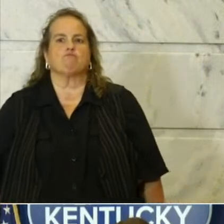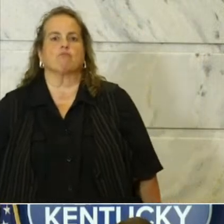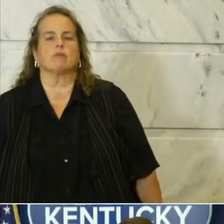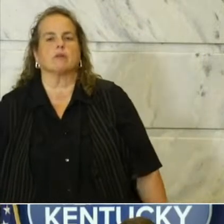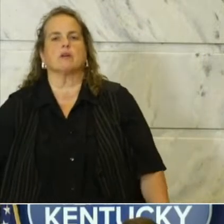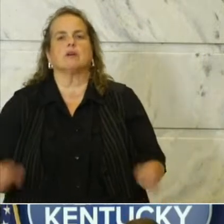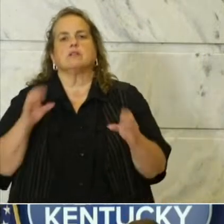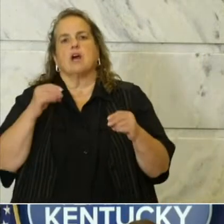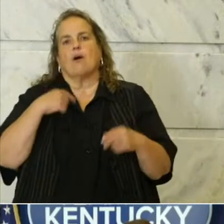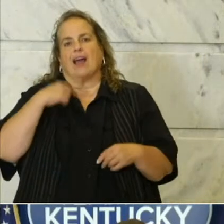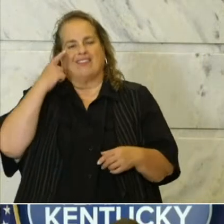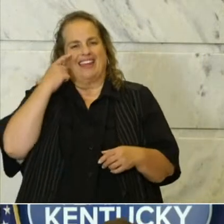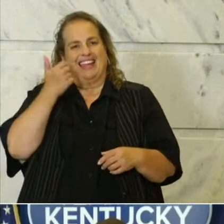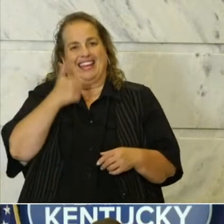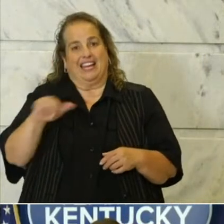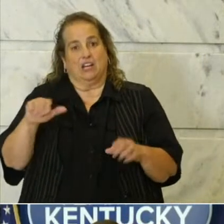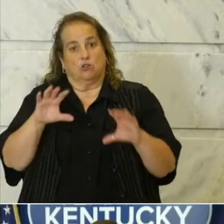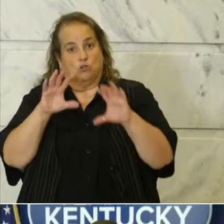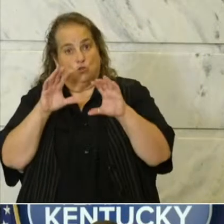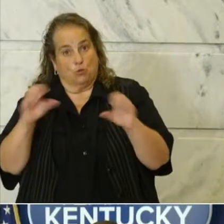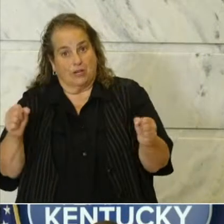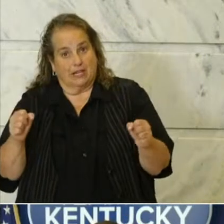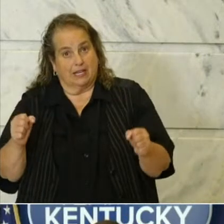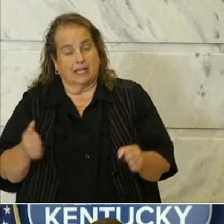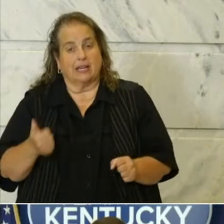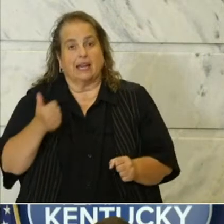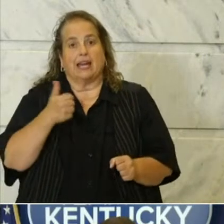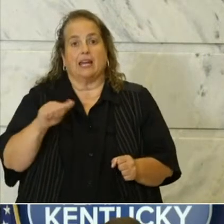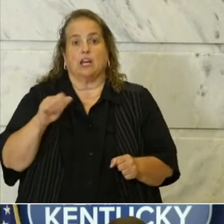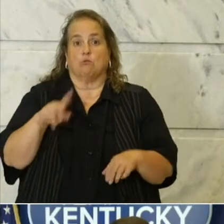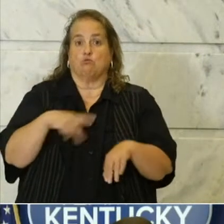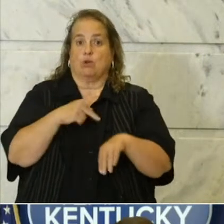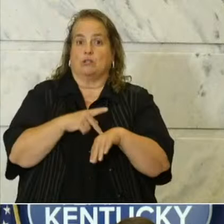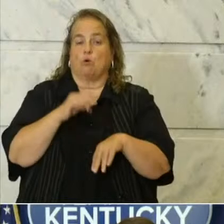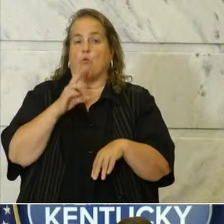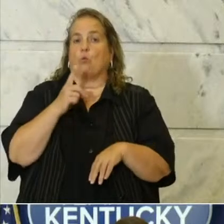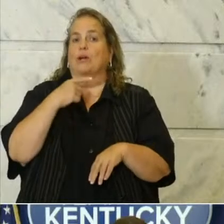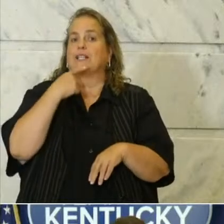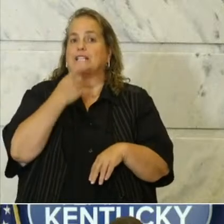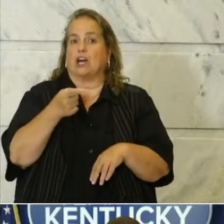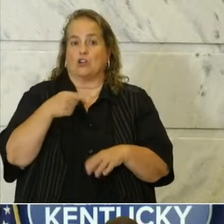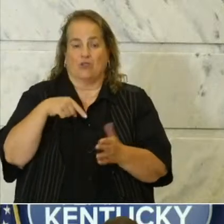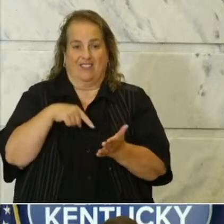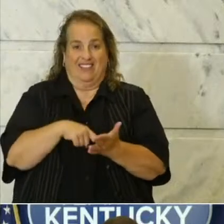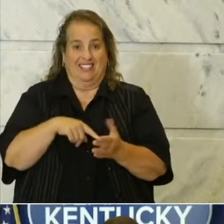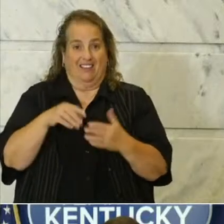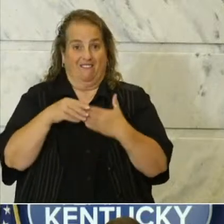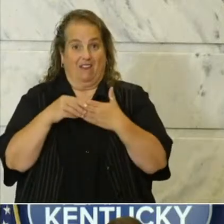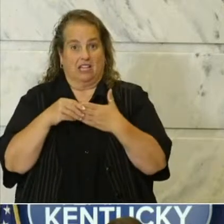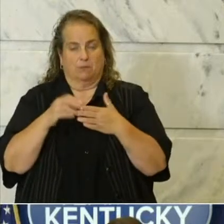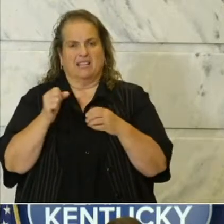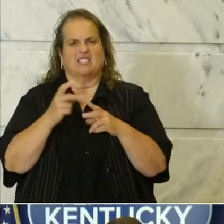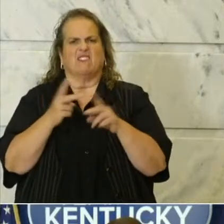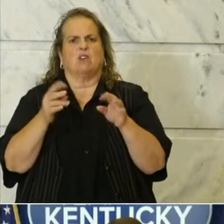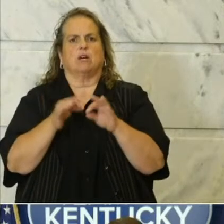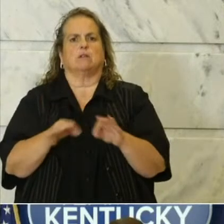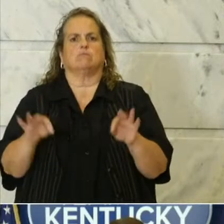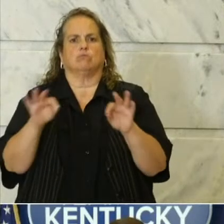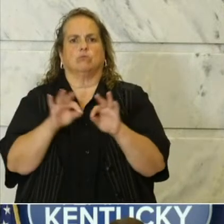So I think any superintendent, any principal would tell you that this flexibility is absolutely